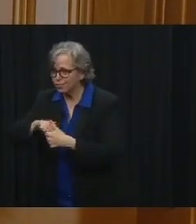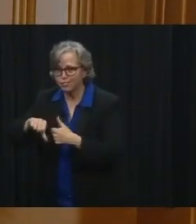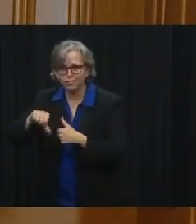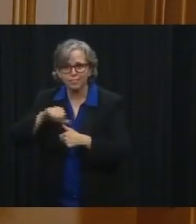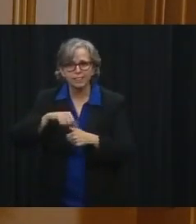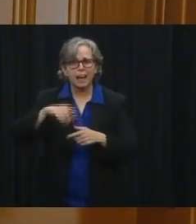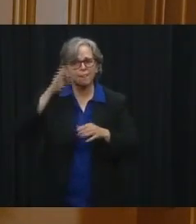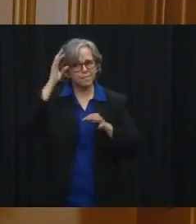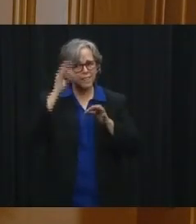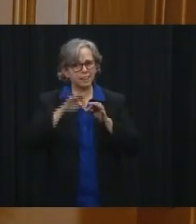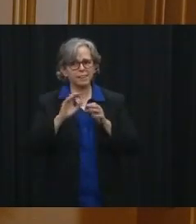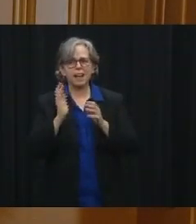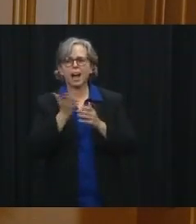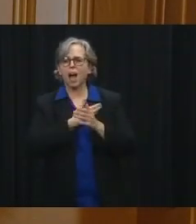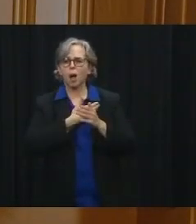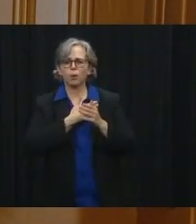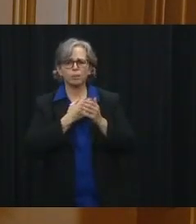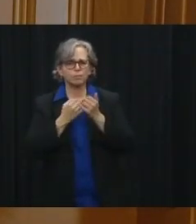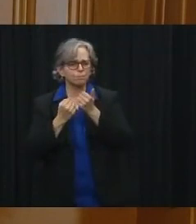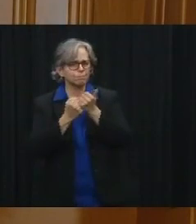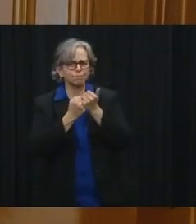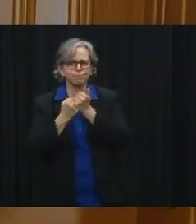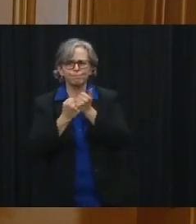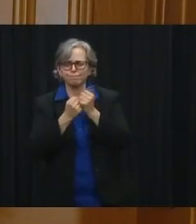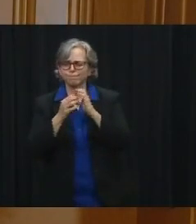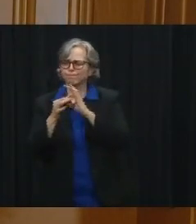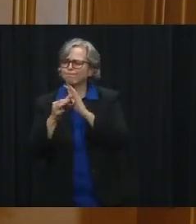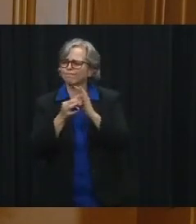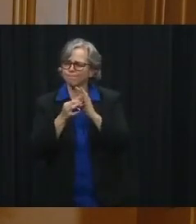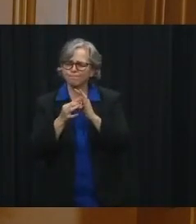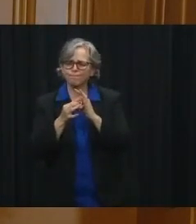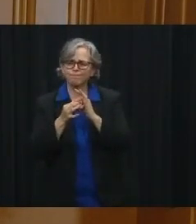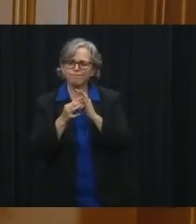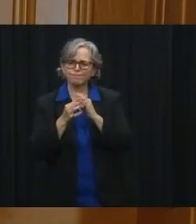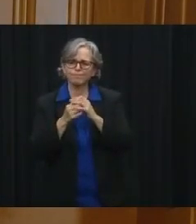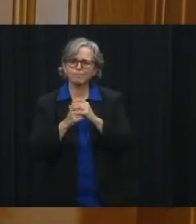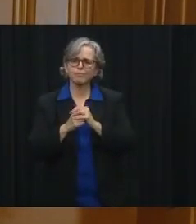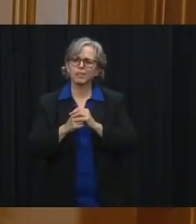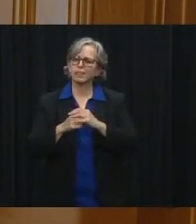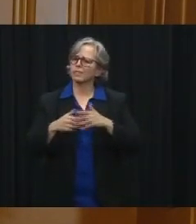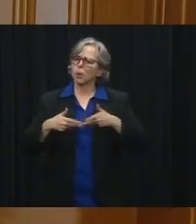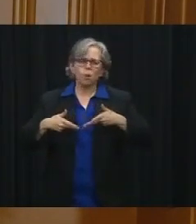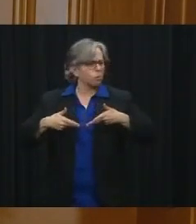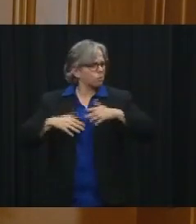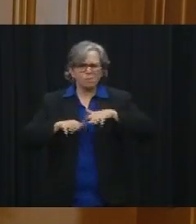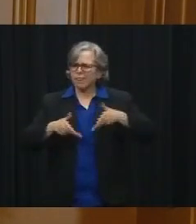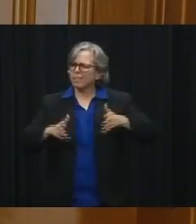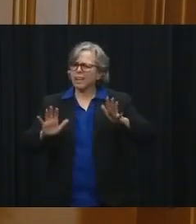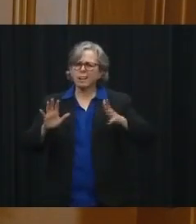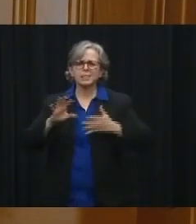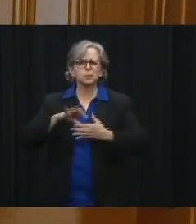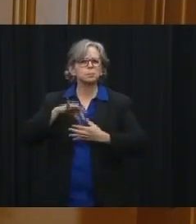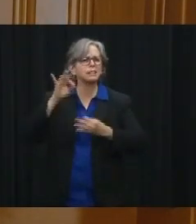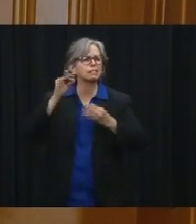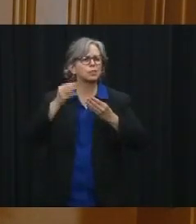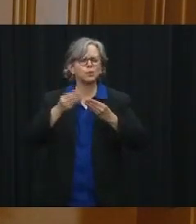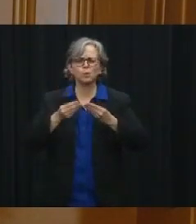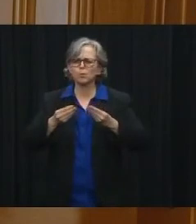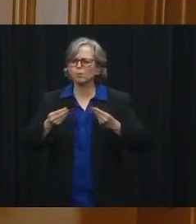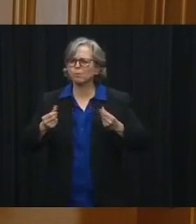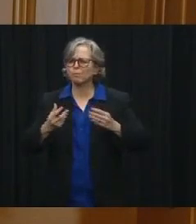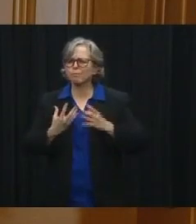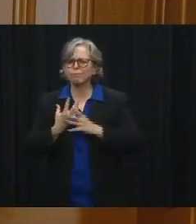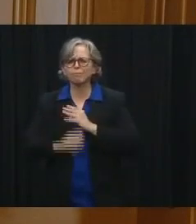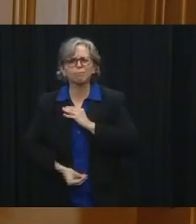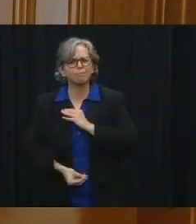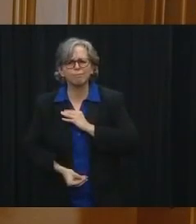crusade. Let not the keenness of our spirit ever be dulled. Let not the impacts of temporary